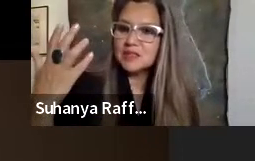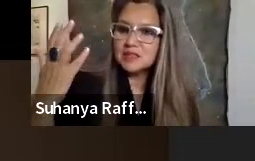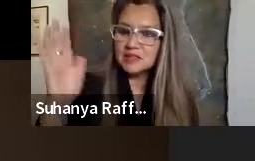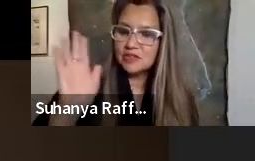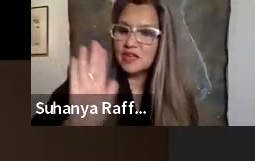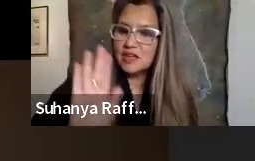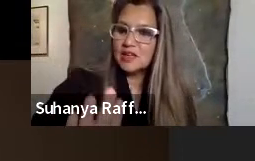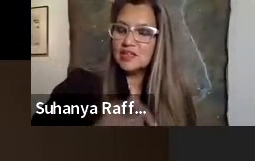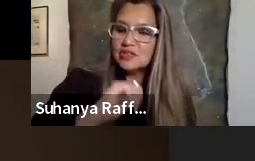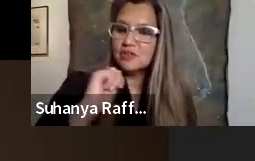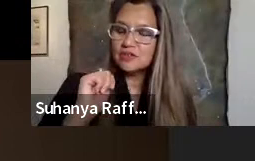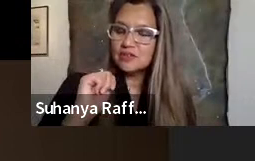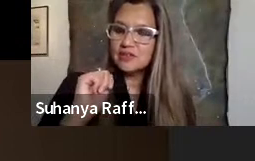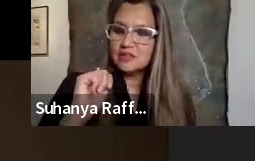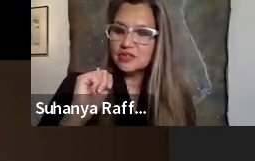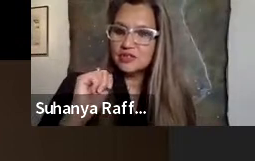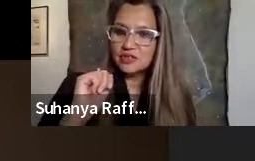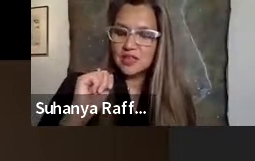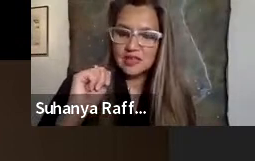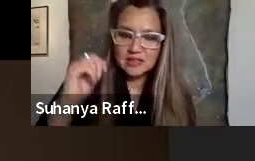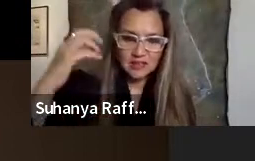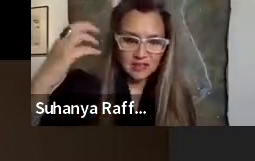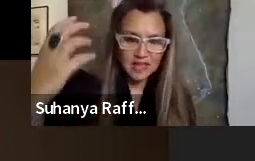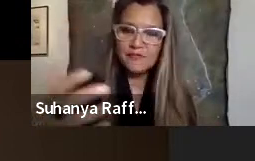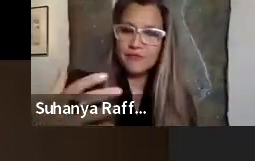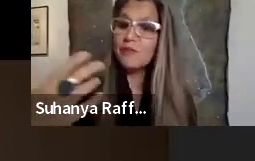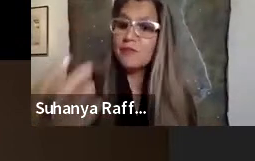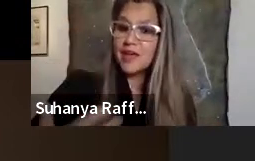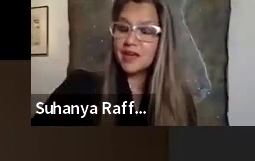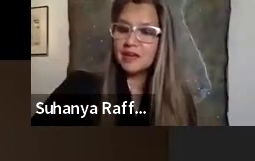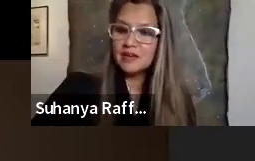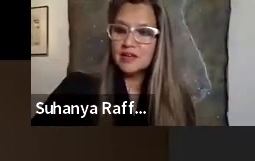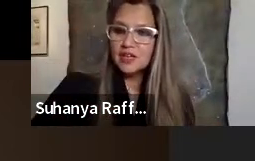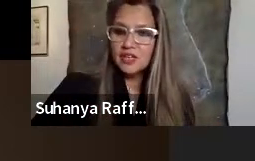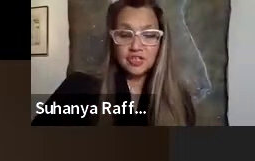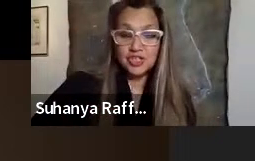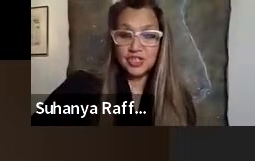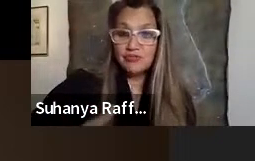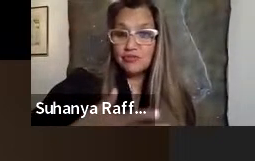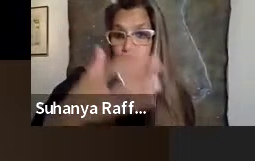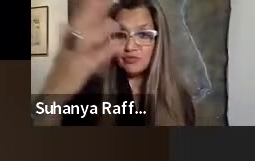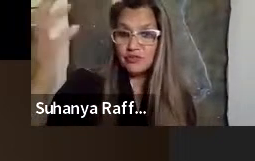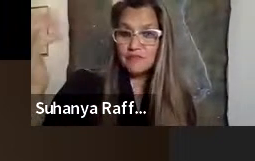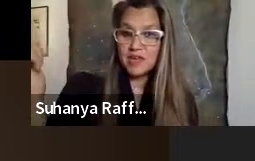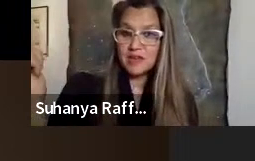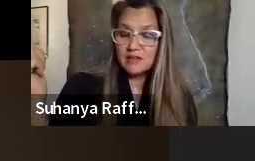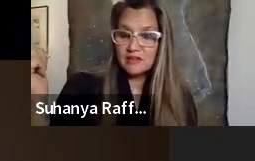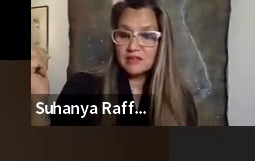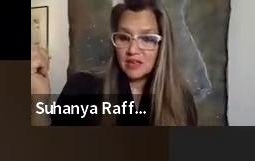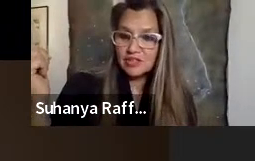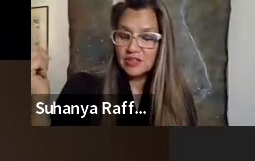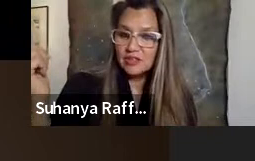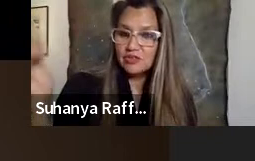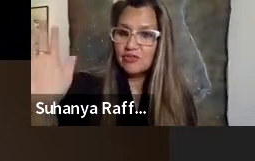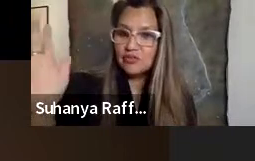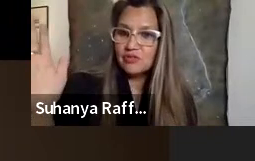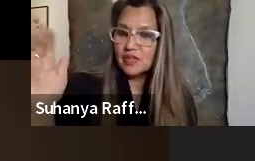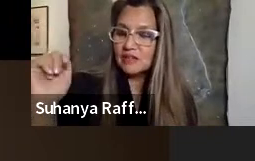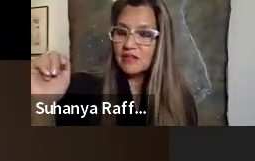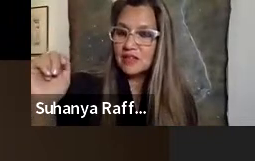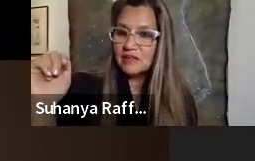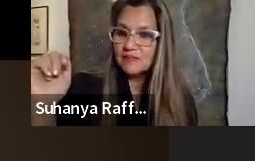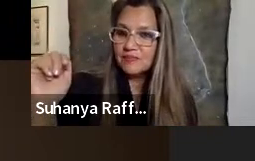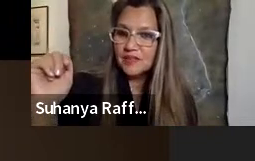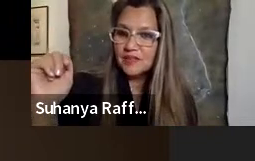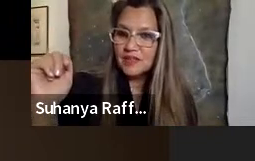her demons and said, okay, I need to go into the institution. And it's from there, she grew to make such an